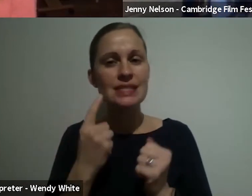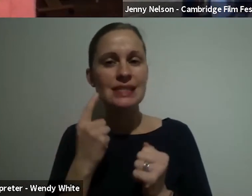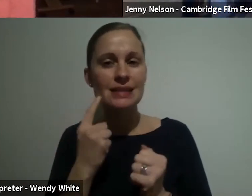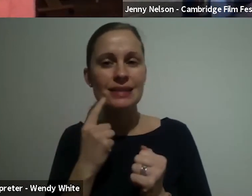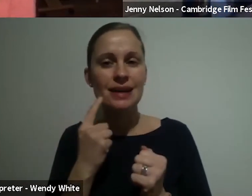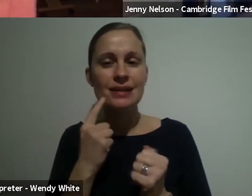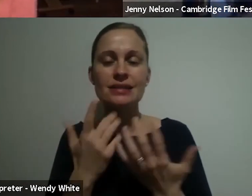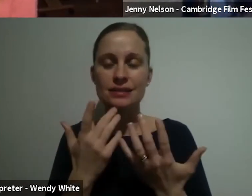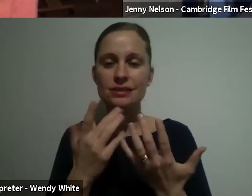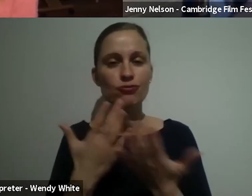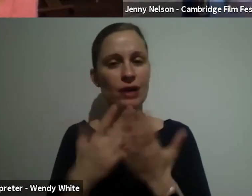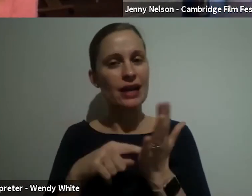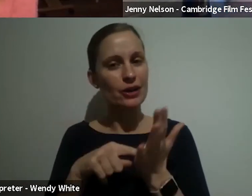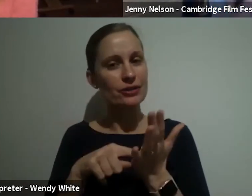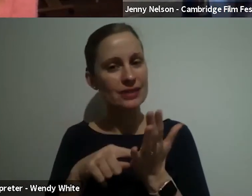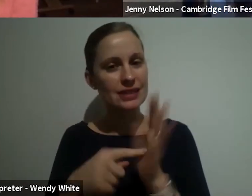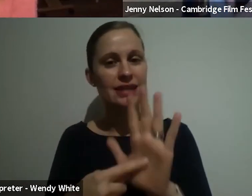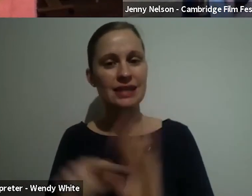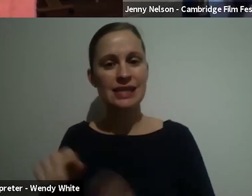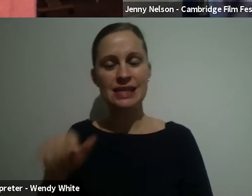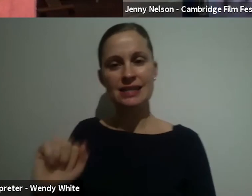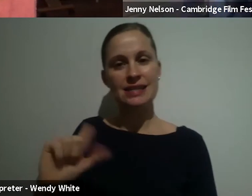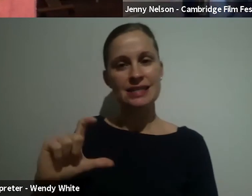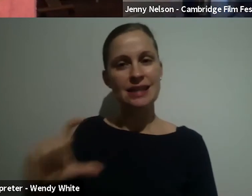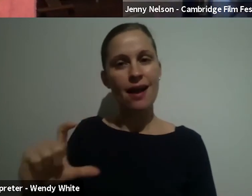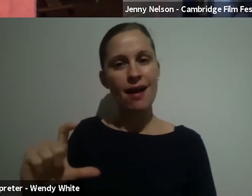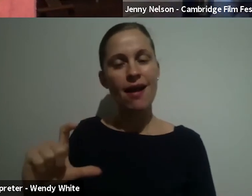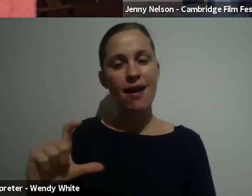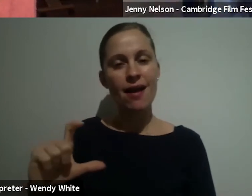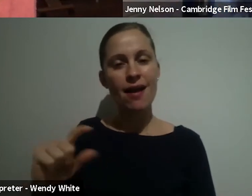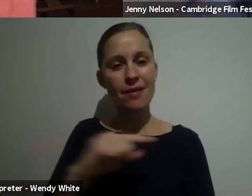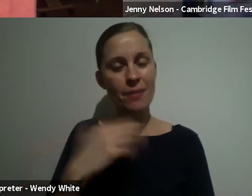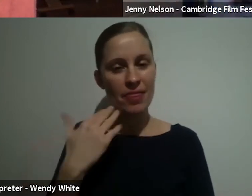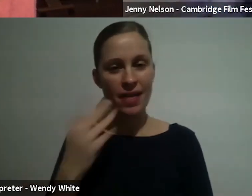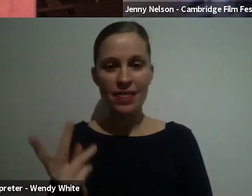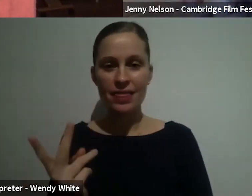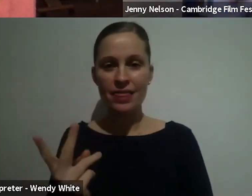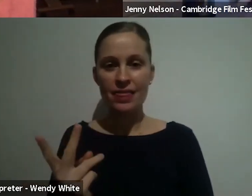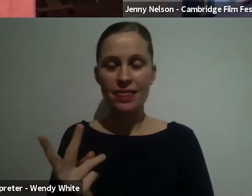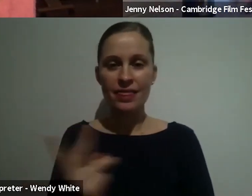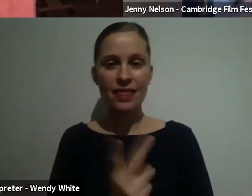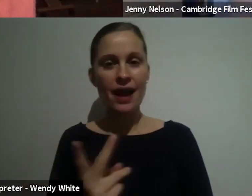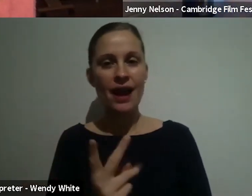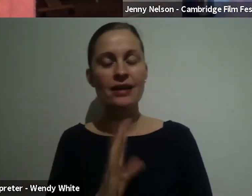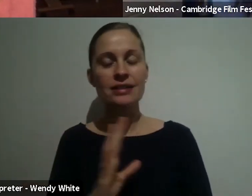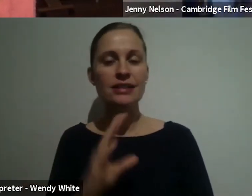was Celia's, even though they may not communicate with